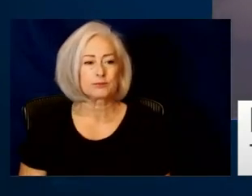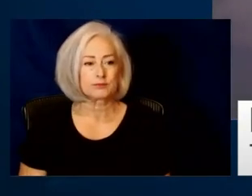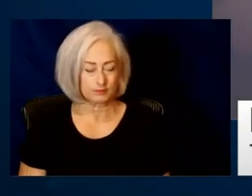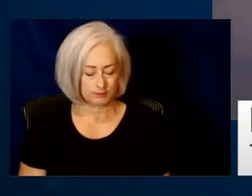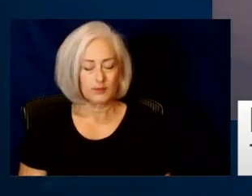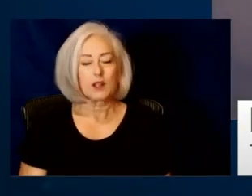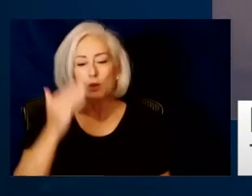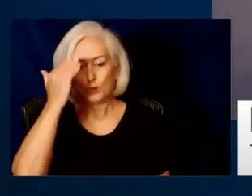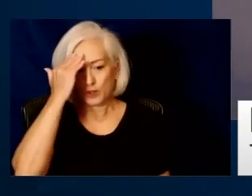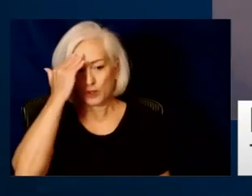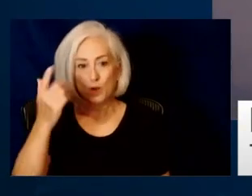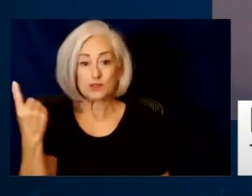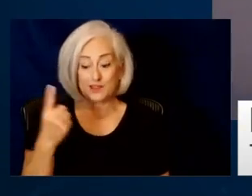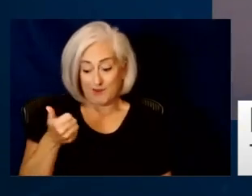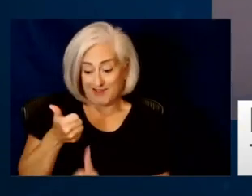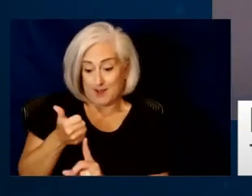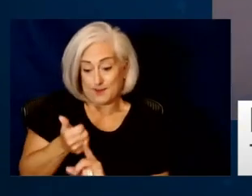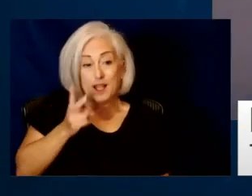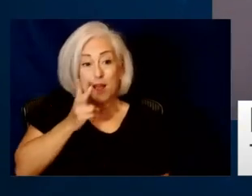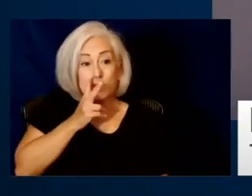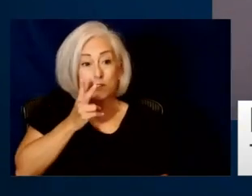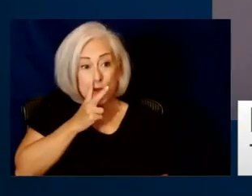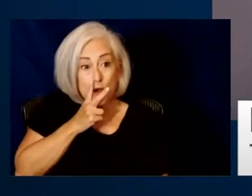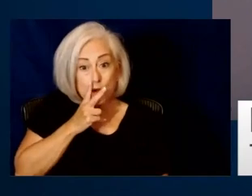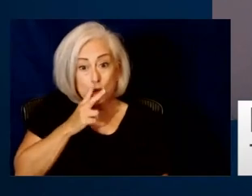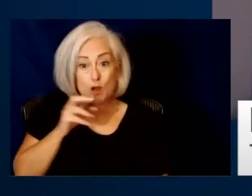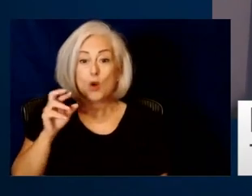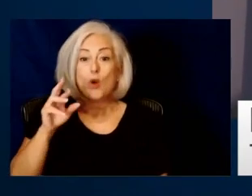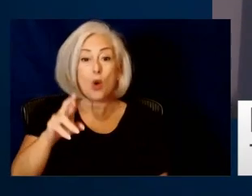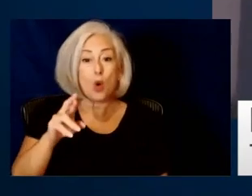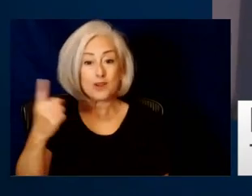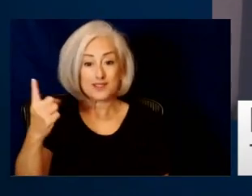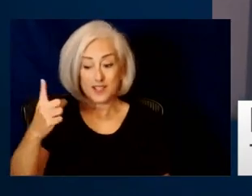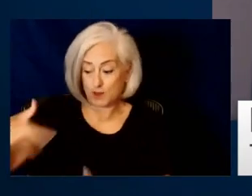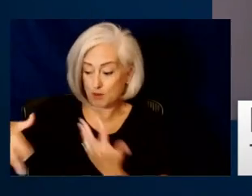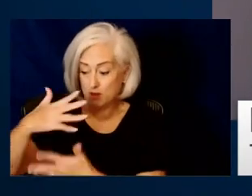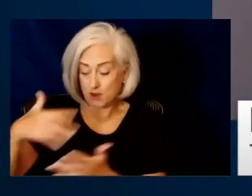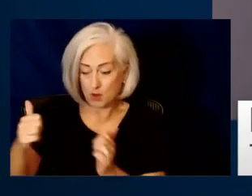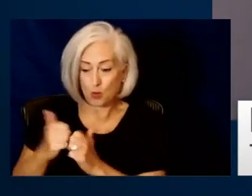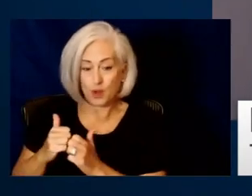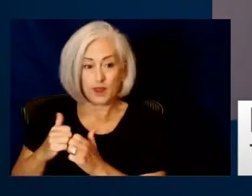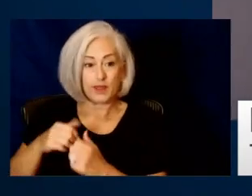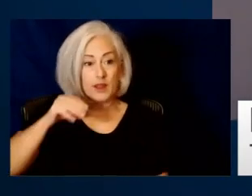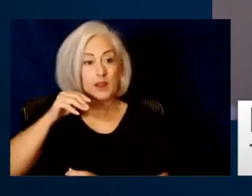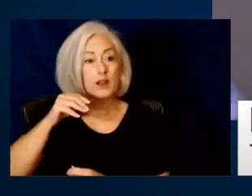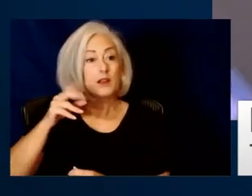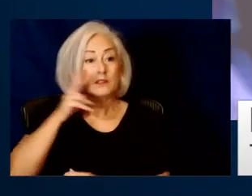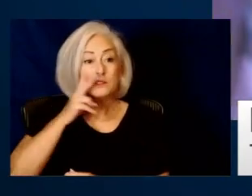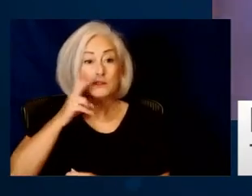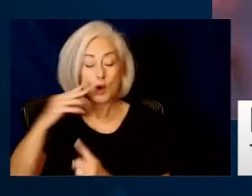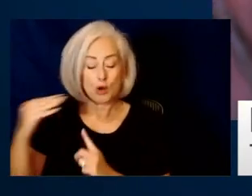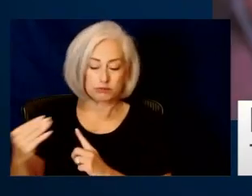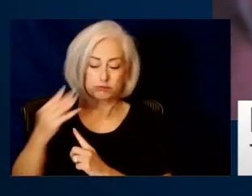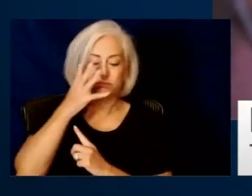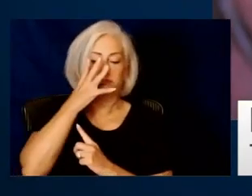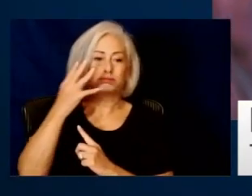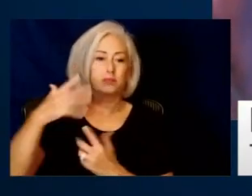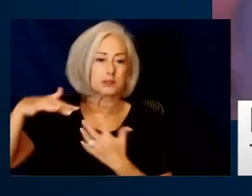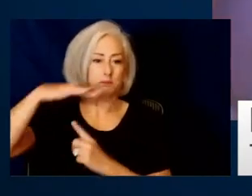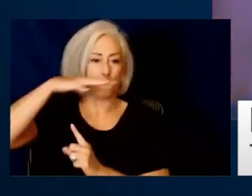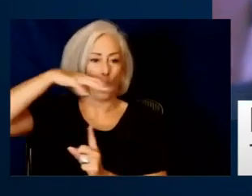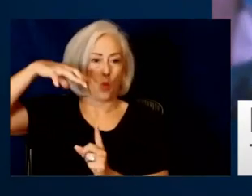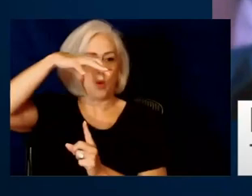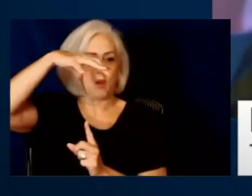smoking, somebody smokes themselves, or being exposed to somebody, secondhand smoke. And hold your breath. That smoke exposure has a number